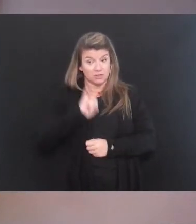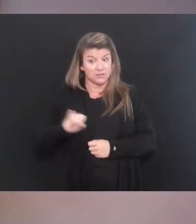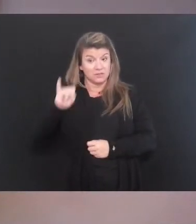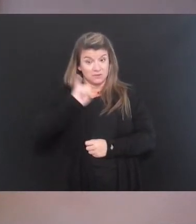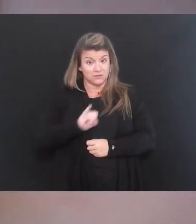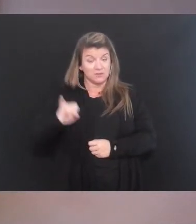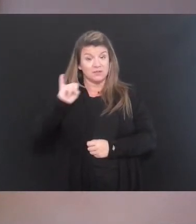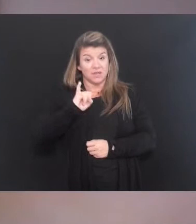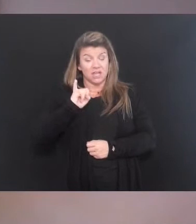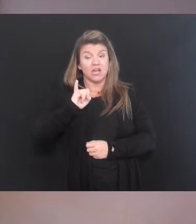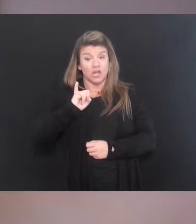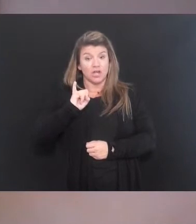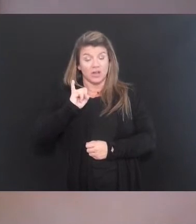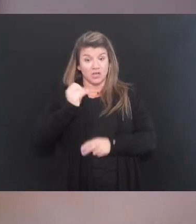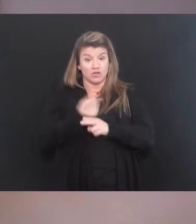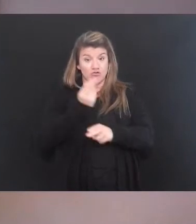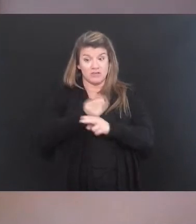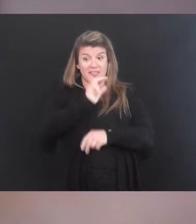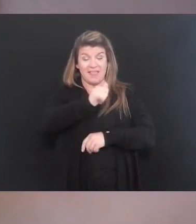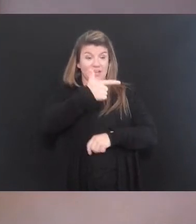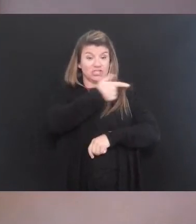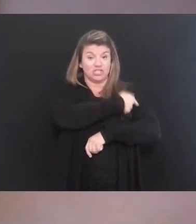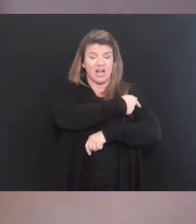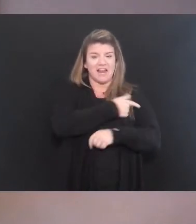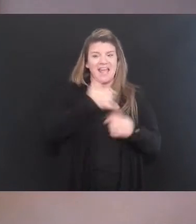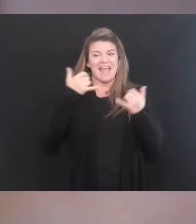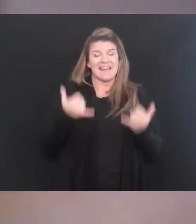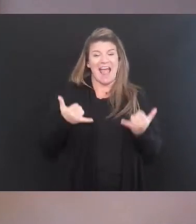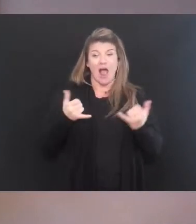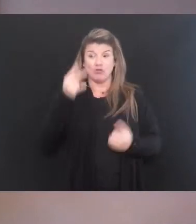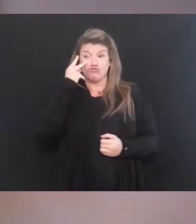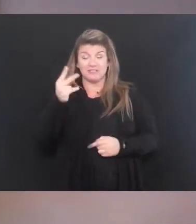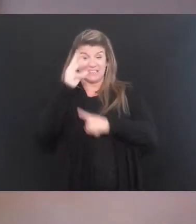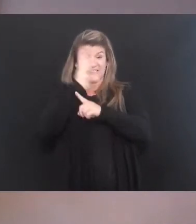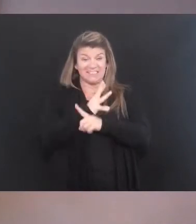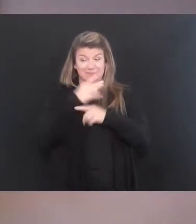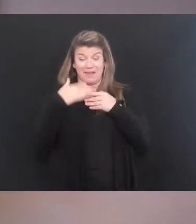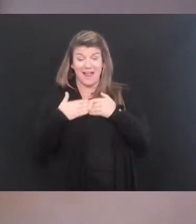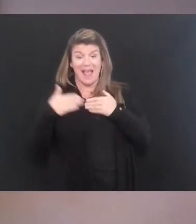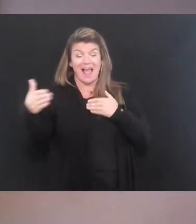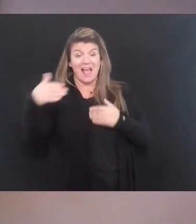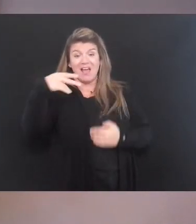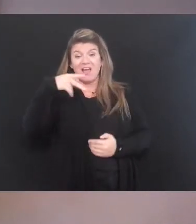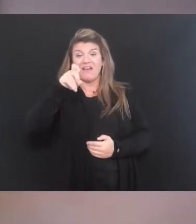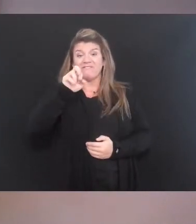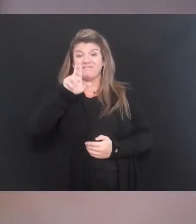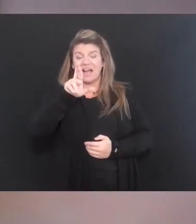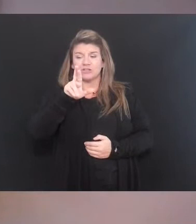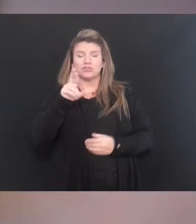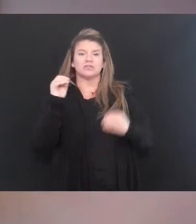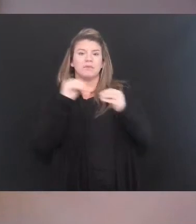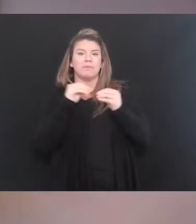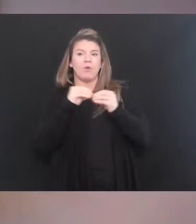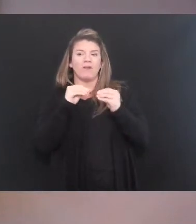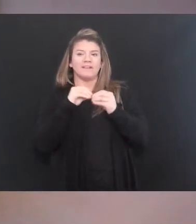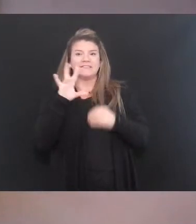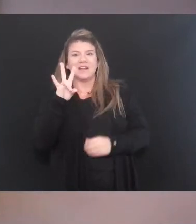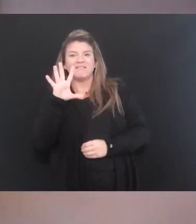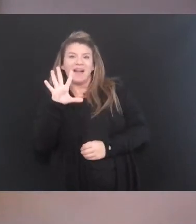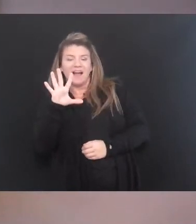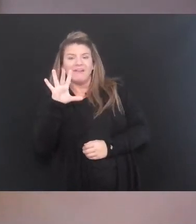the infection. And now, about 6 months or after, the Pfizer vaccines are more in the 75